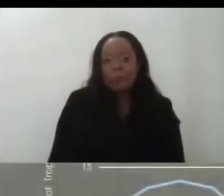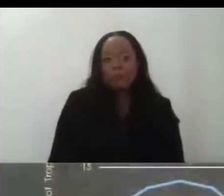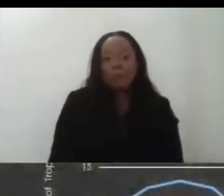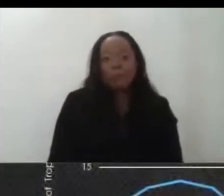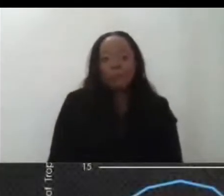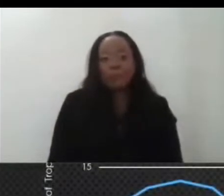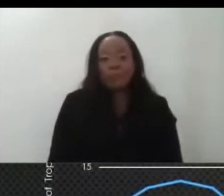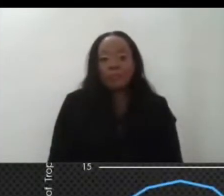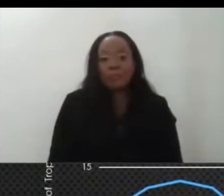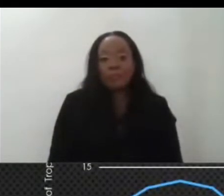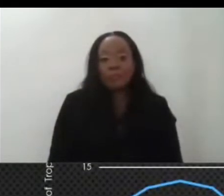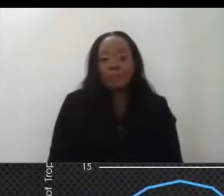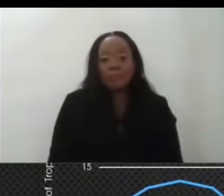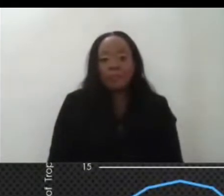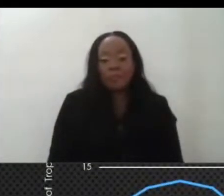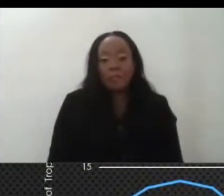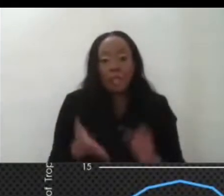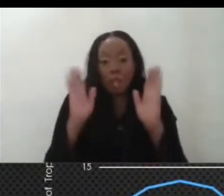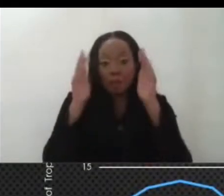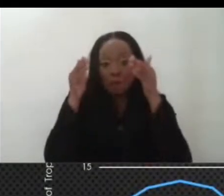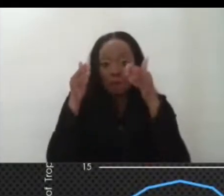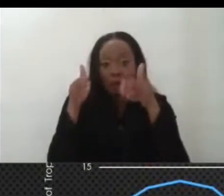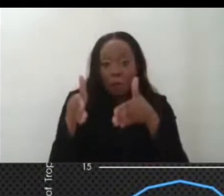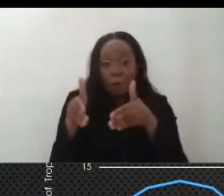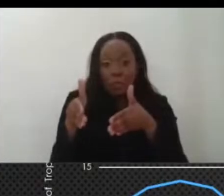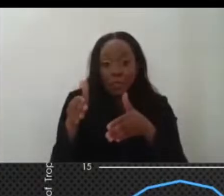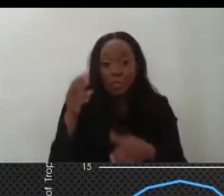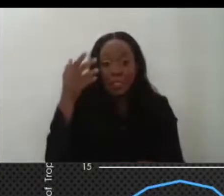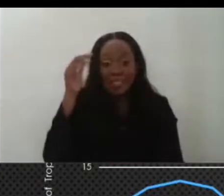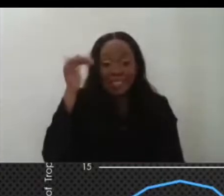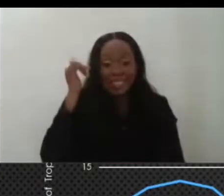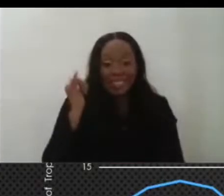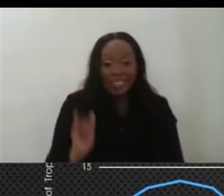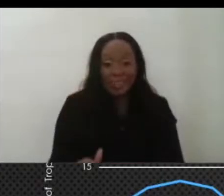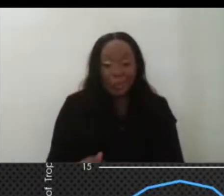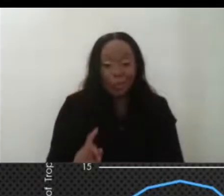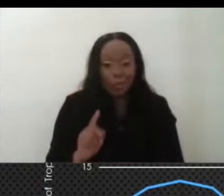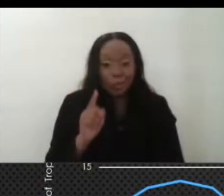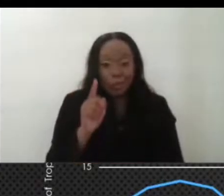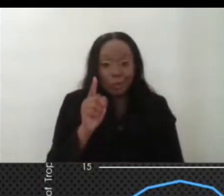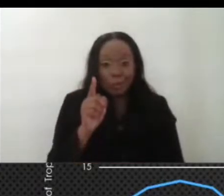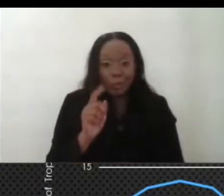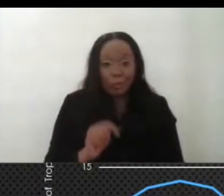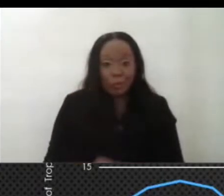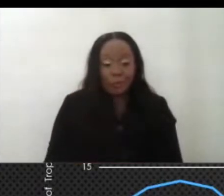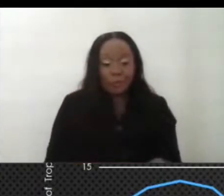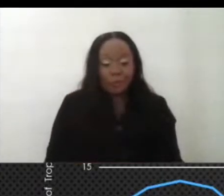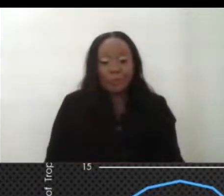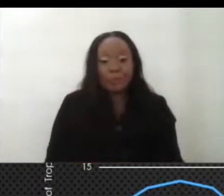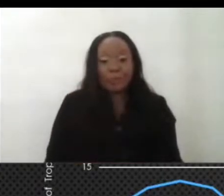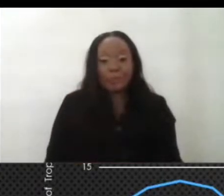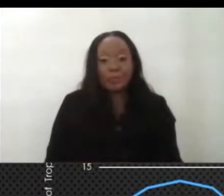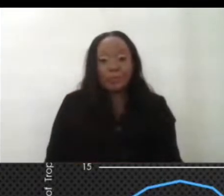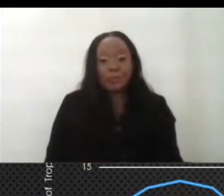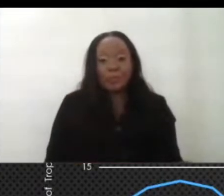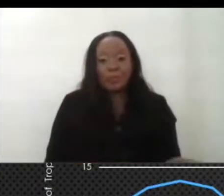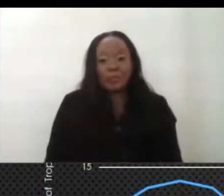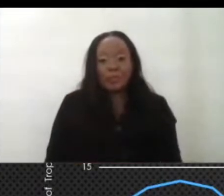Just focus on that one far right of this chart. And you see that big